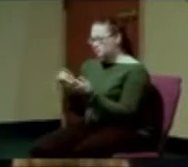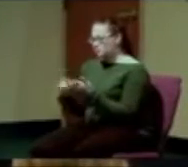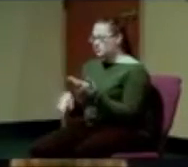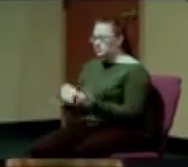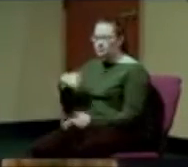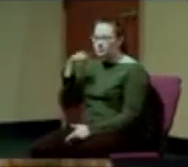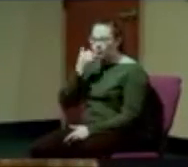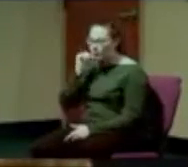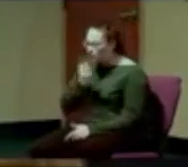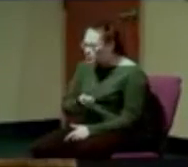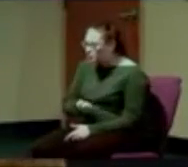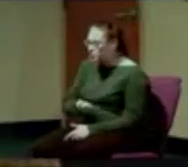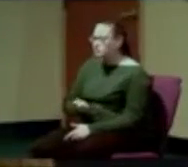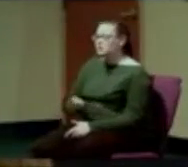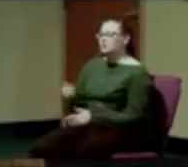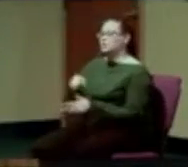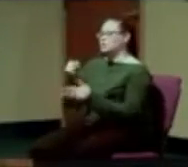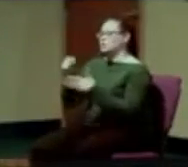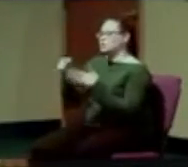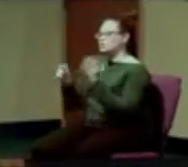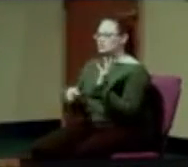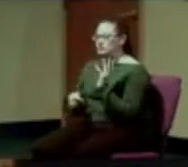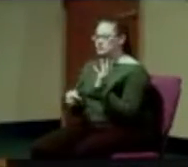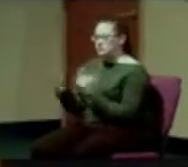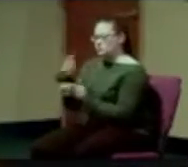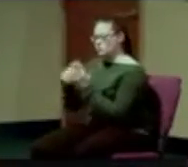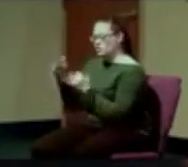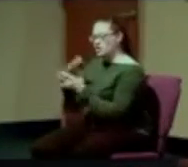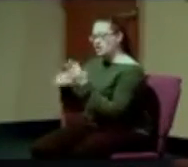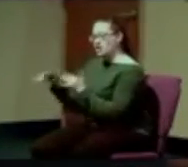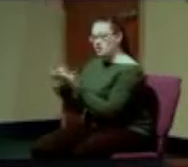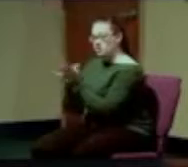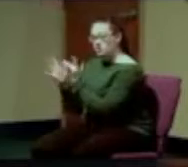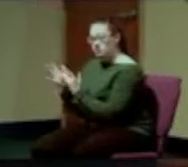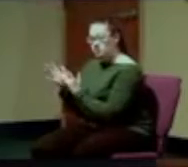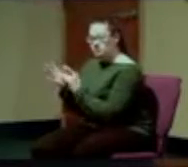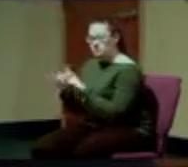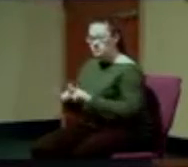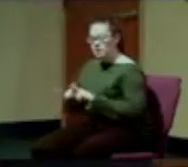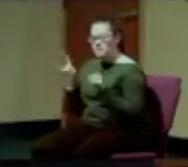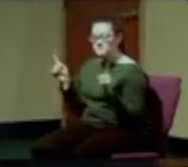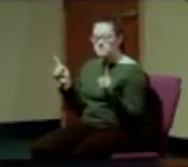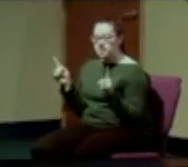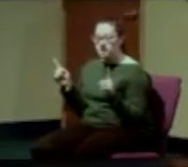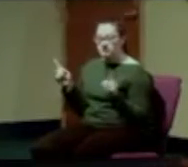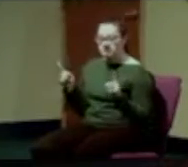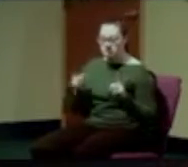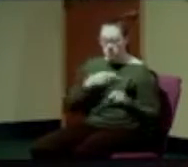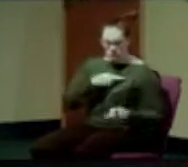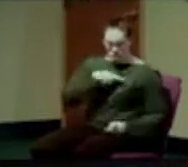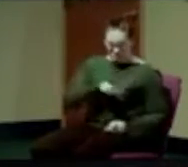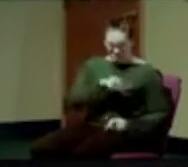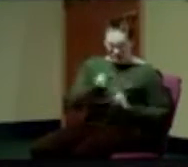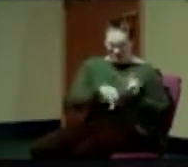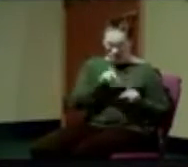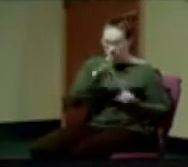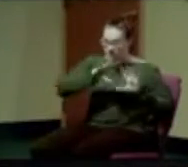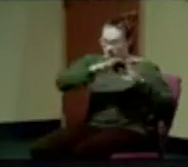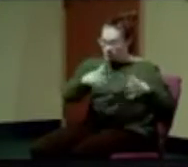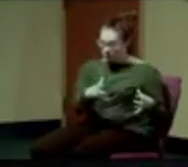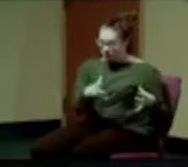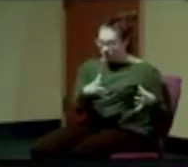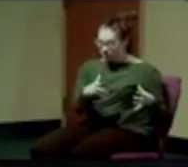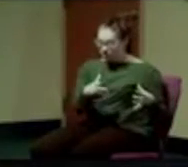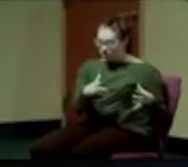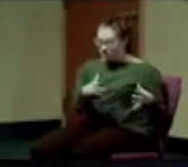trouble. It was the Pharisees, it was the religious people. As a matter of fact, the most scathing statements that Jesus ever made, he made to religious people. Now,